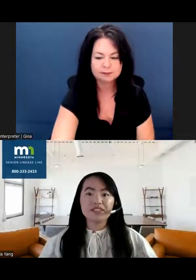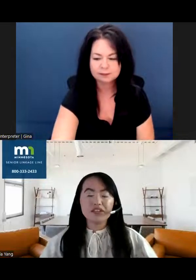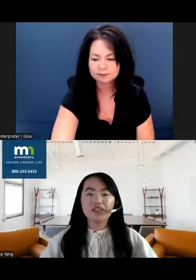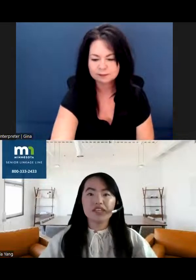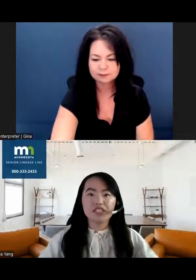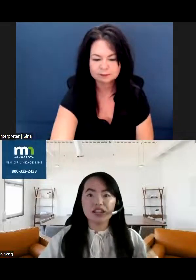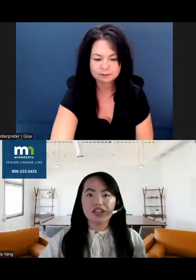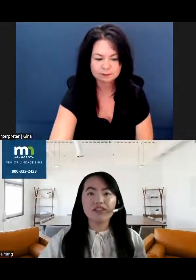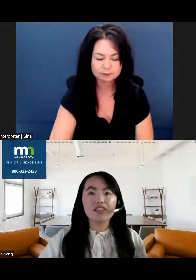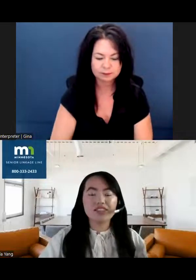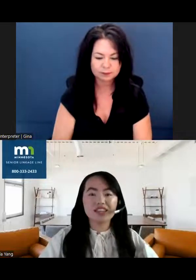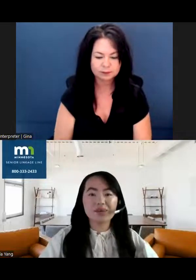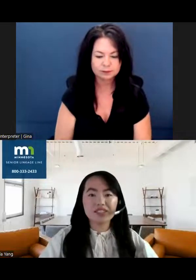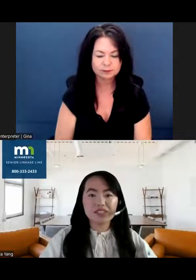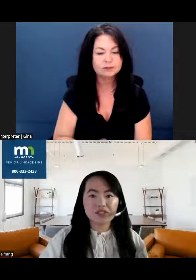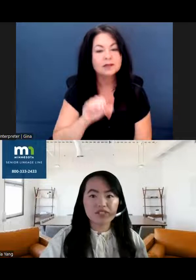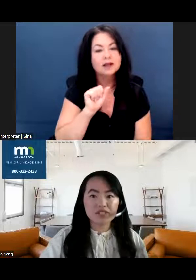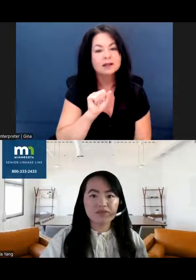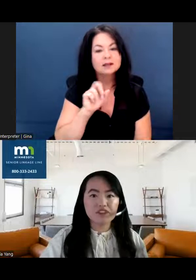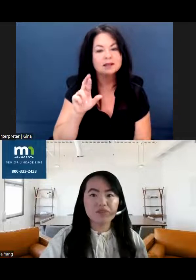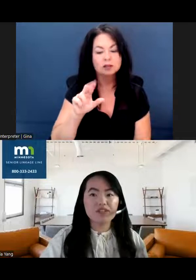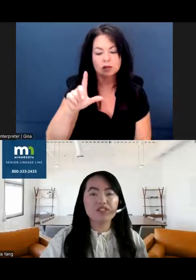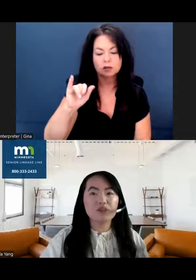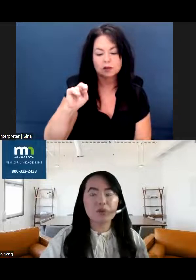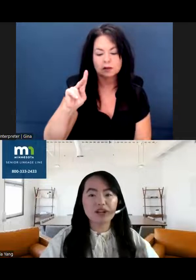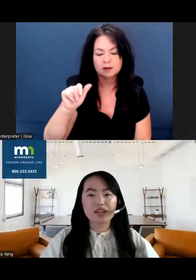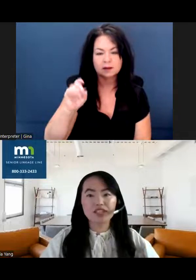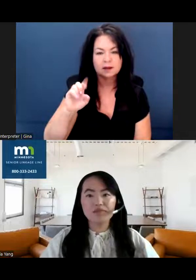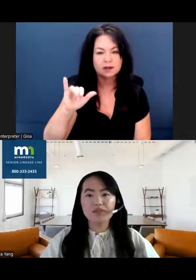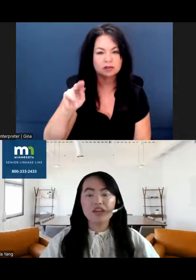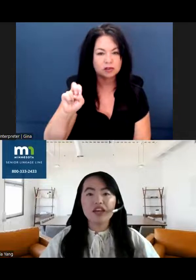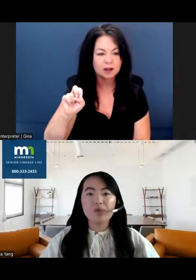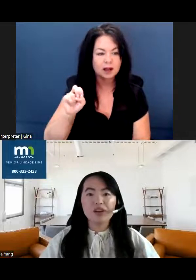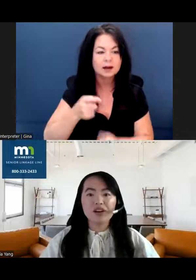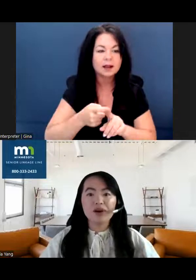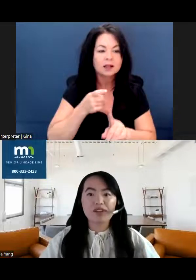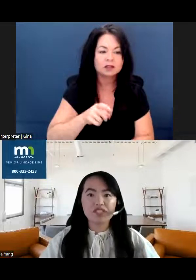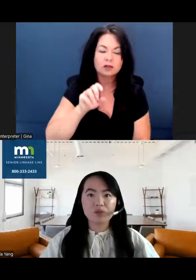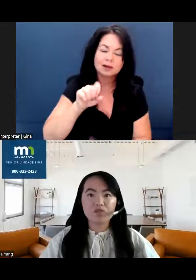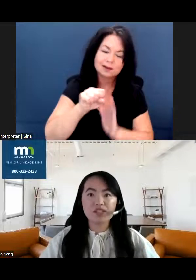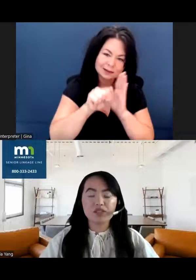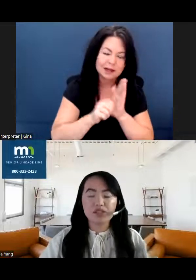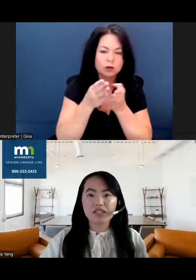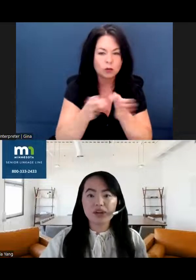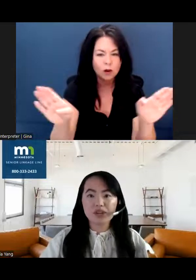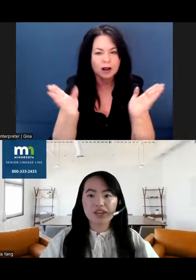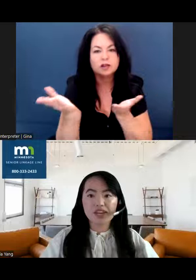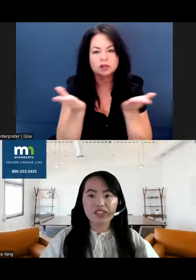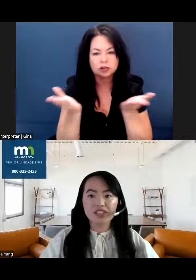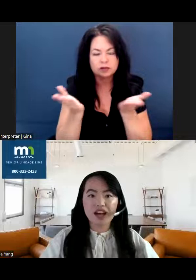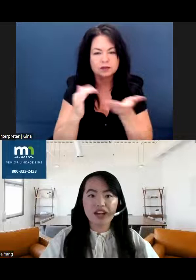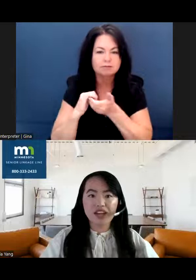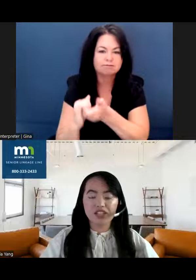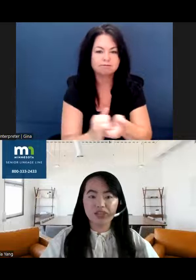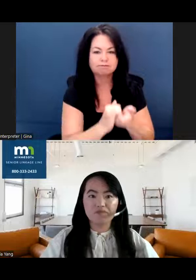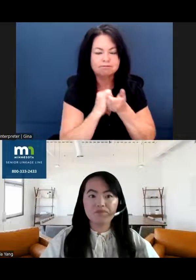The Senior LinkAge LiNE is a statewide service of the Minnesota Board on Aging, and we are in partnership with Minnesota's area